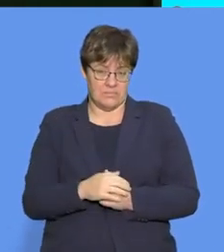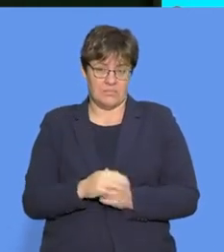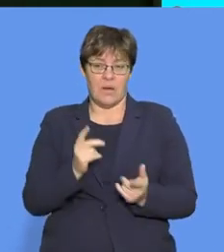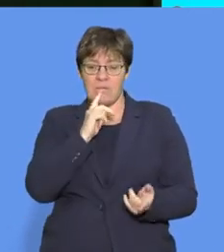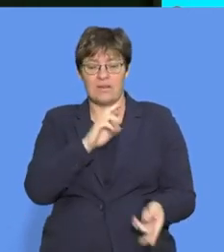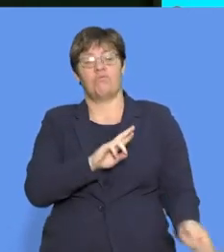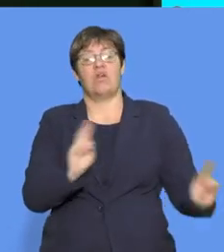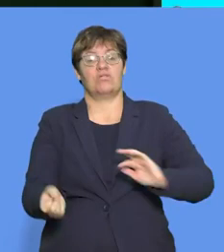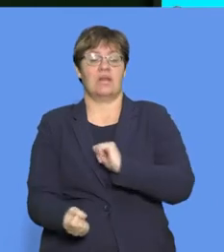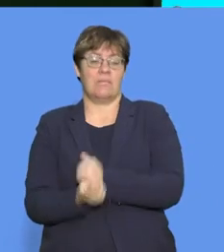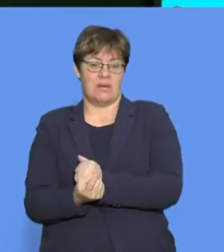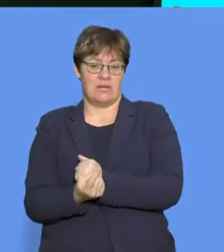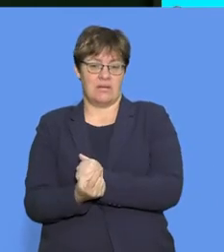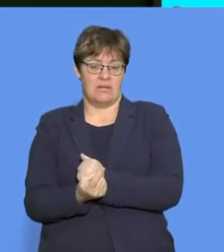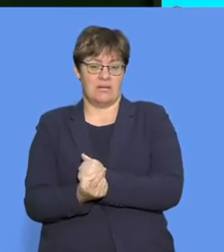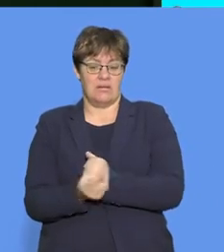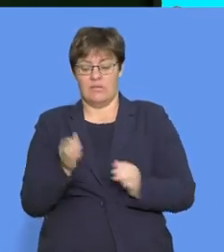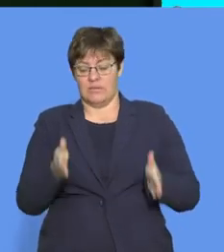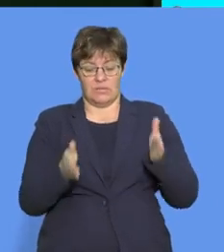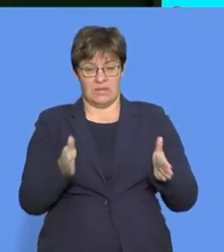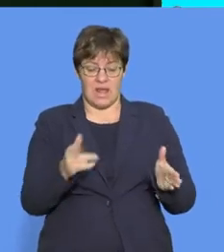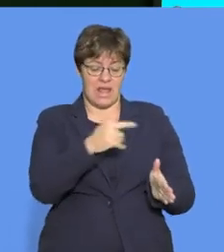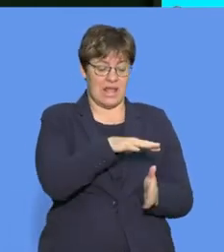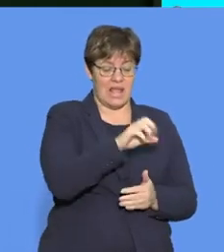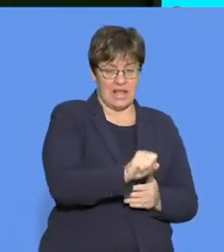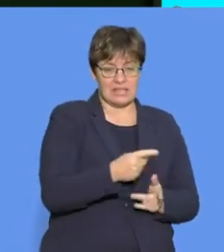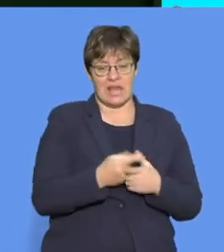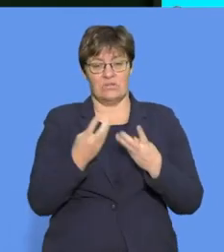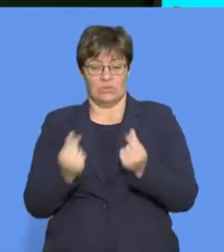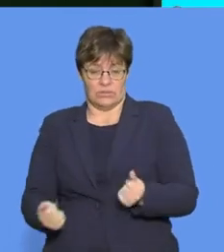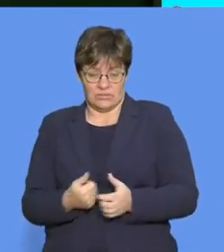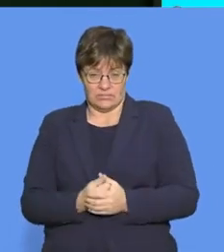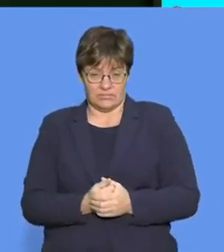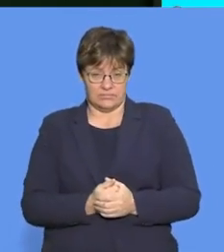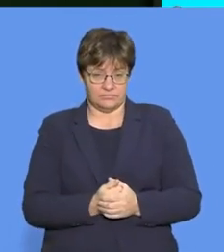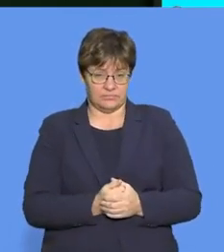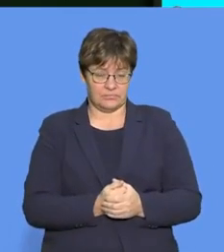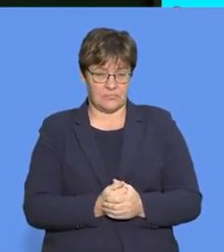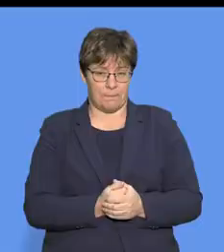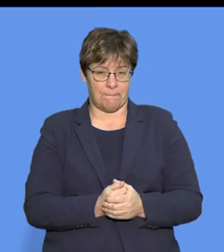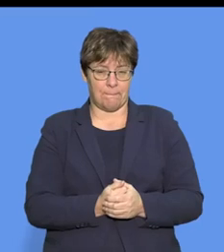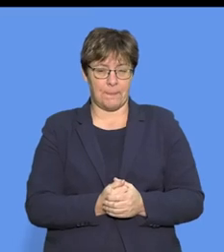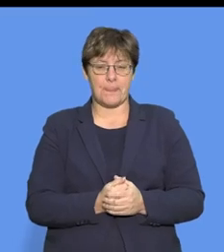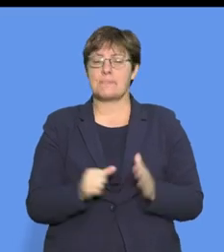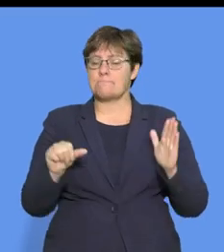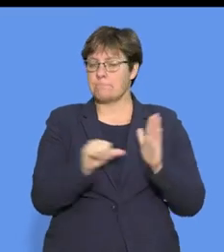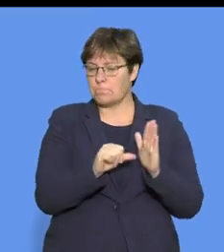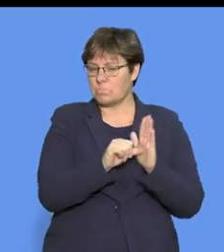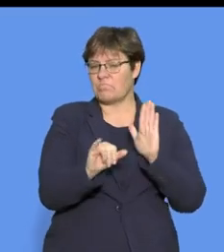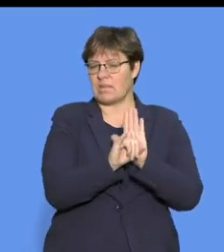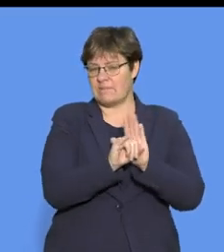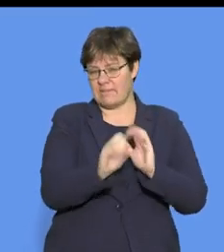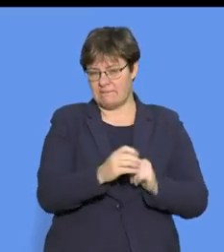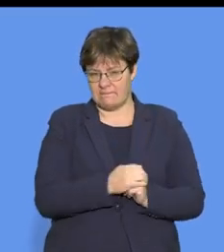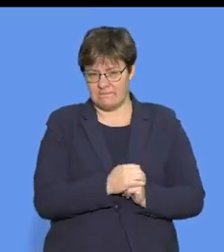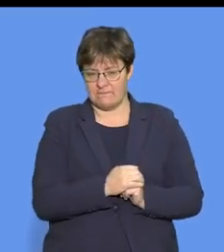electrode, but there's a reaction that takes place between the gas and the solution. So it's very important to